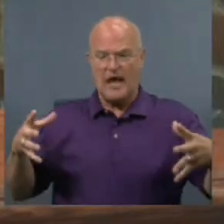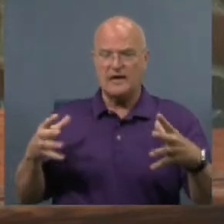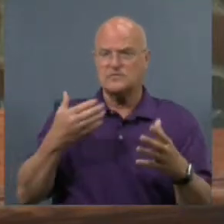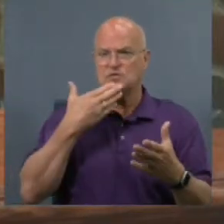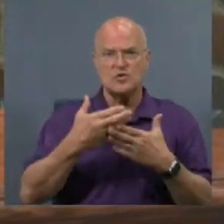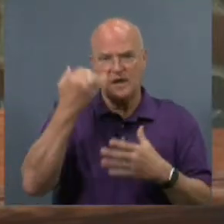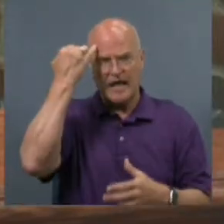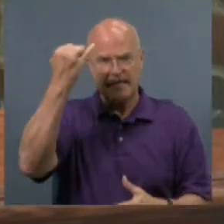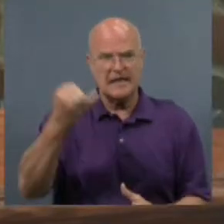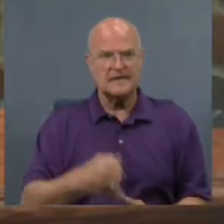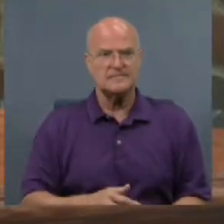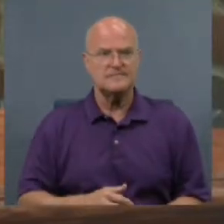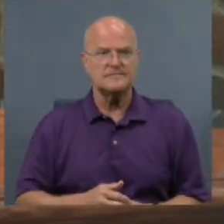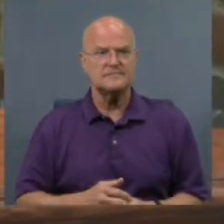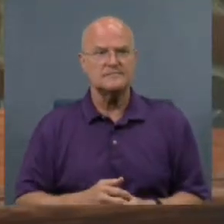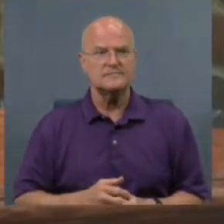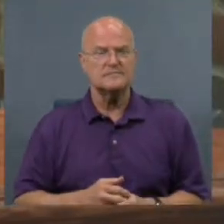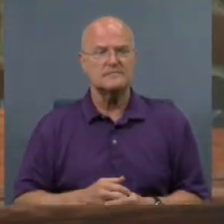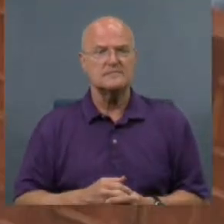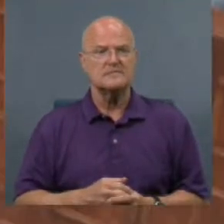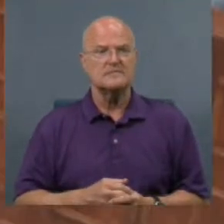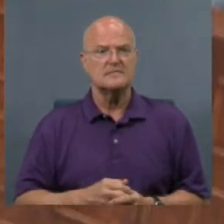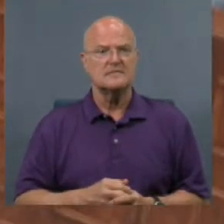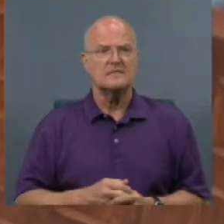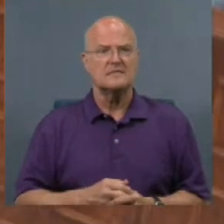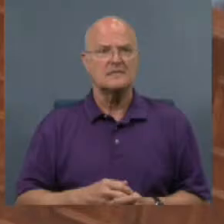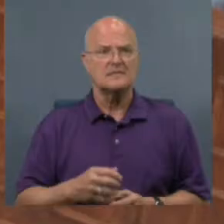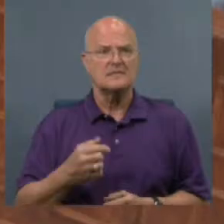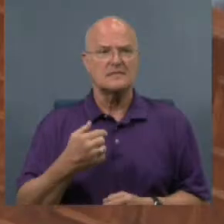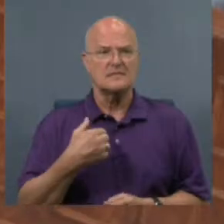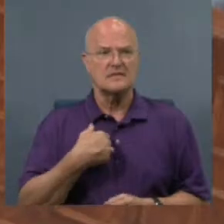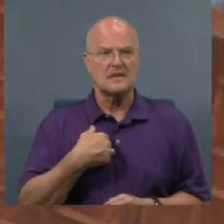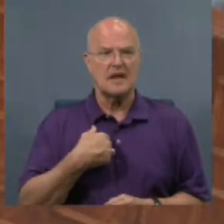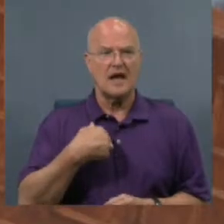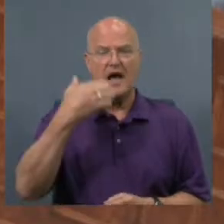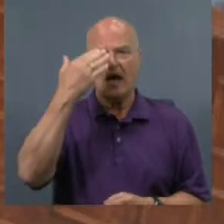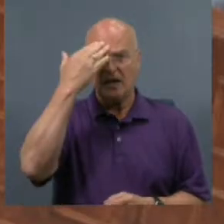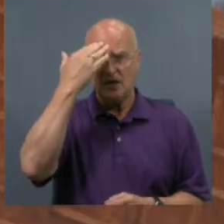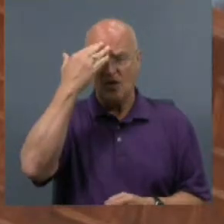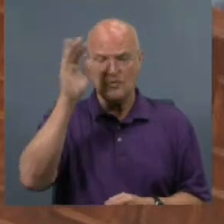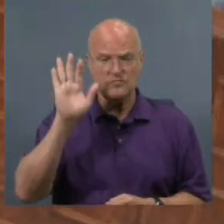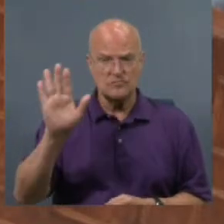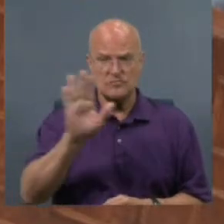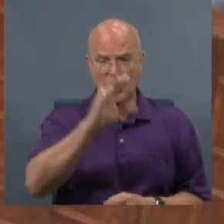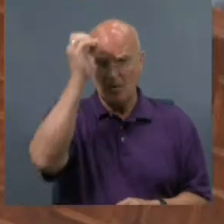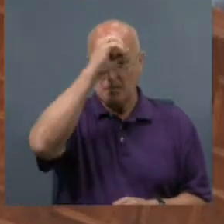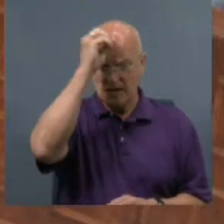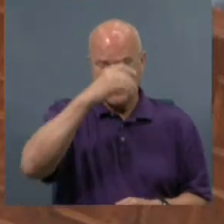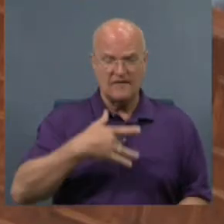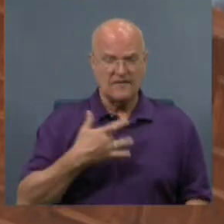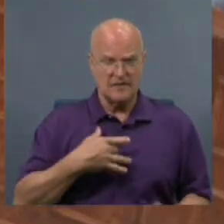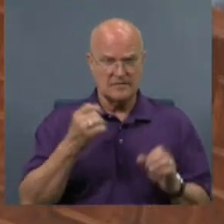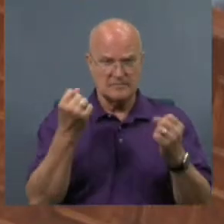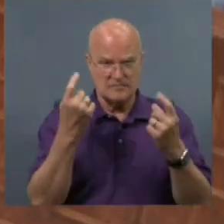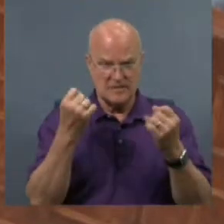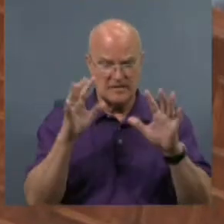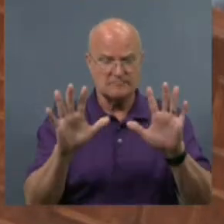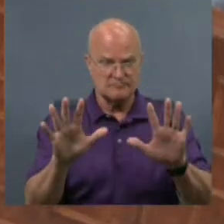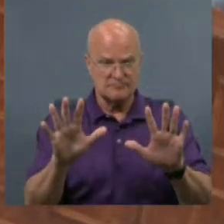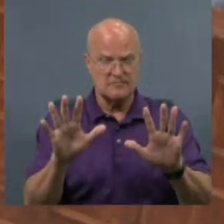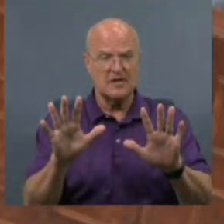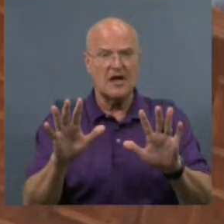idea. And let me just say this, I know everyone may have their own opinion and feels on this one here,